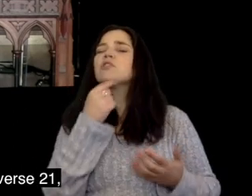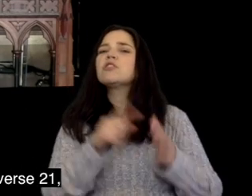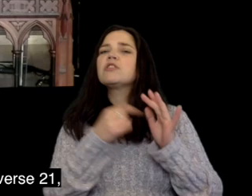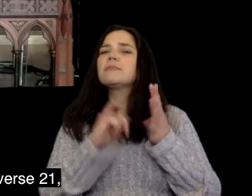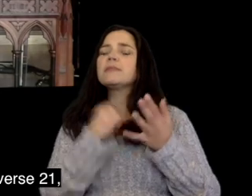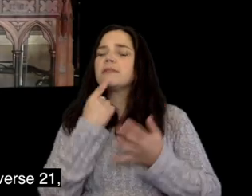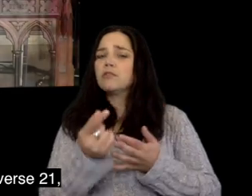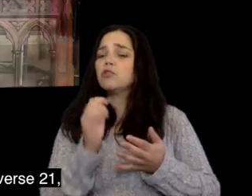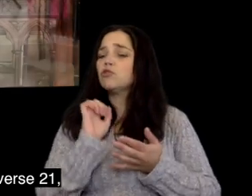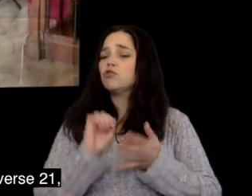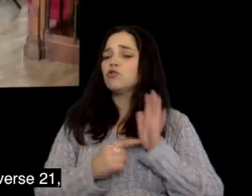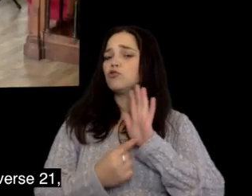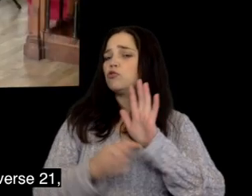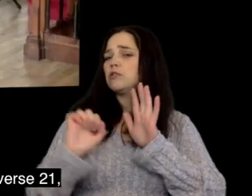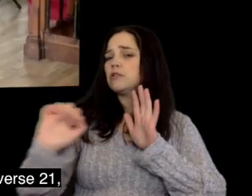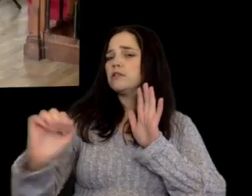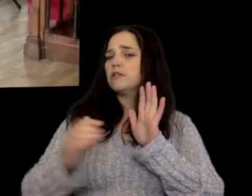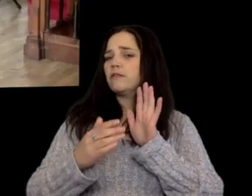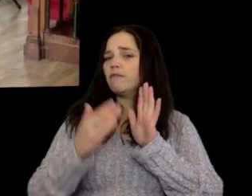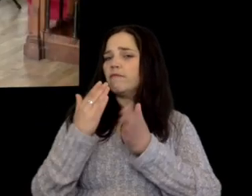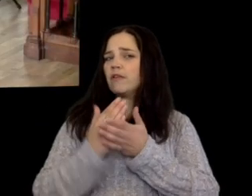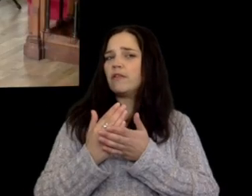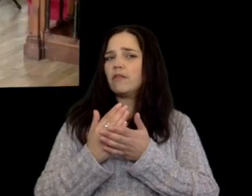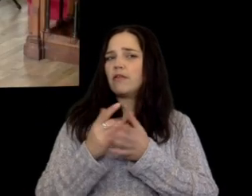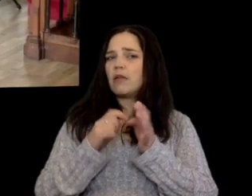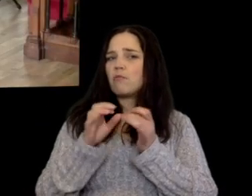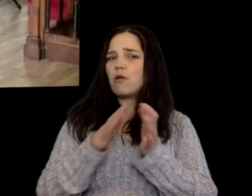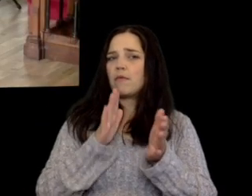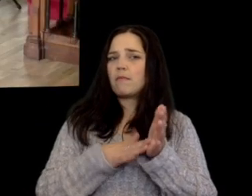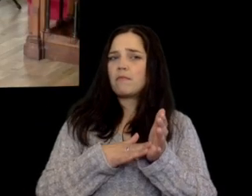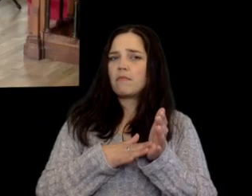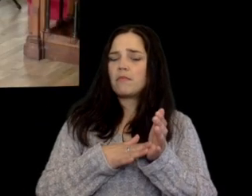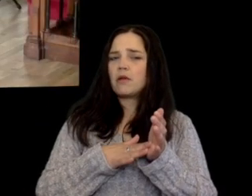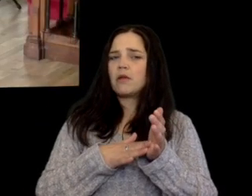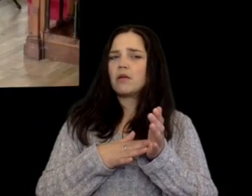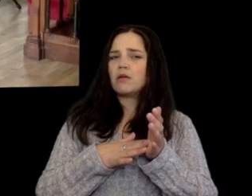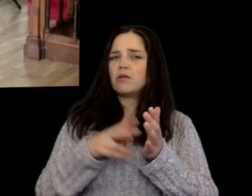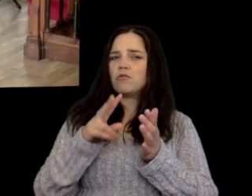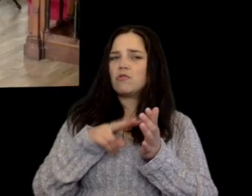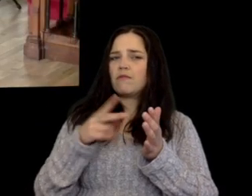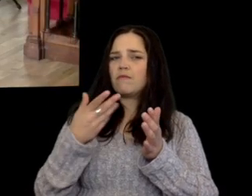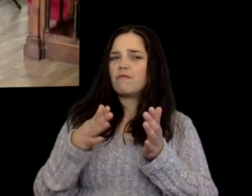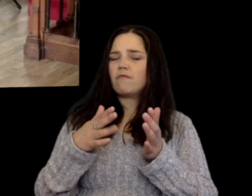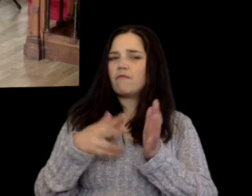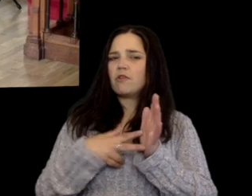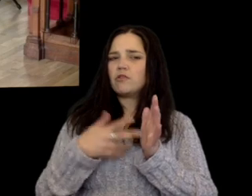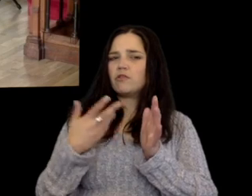in this. Let me read the bit from verse